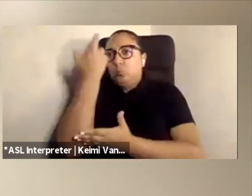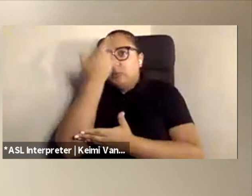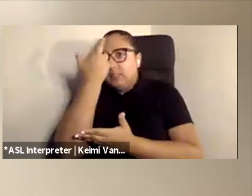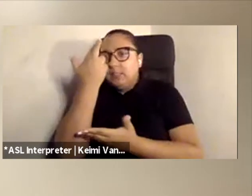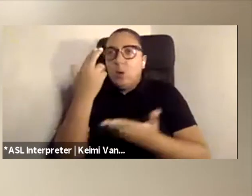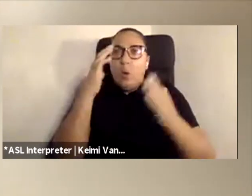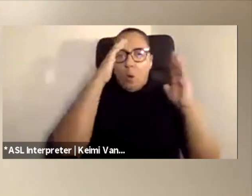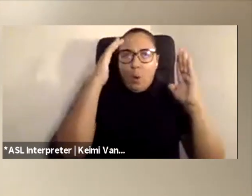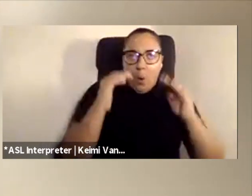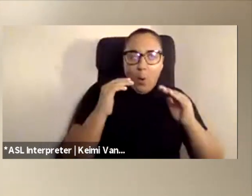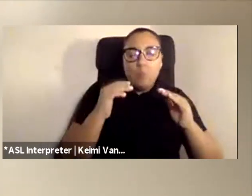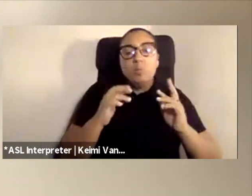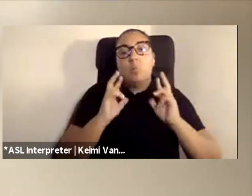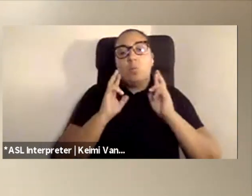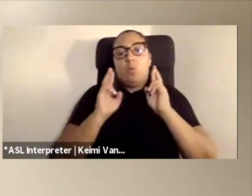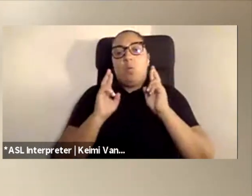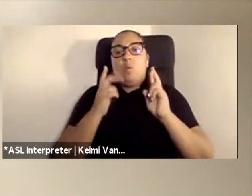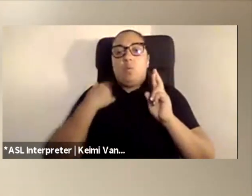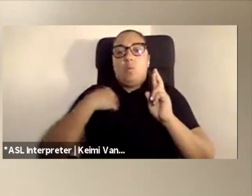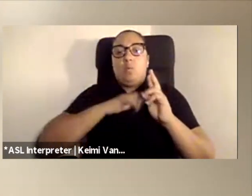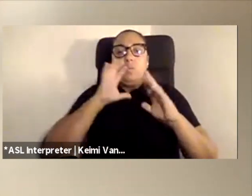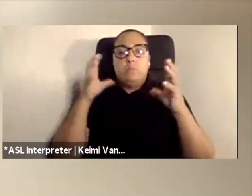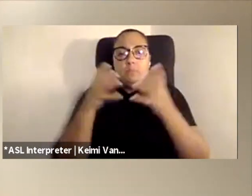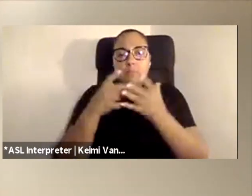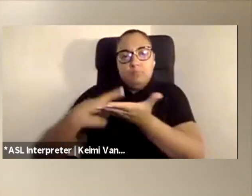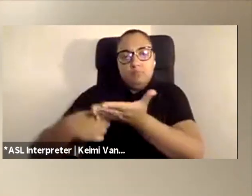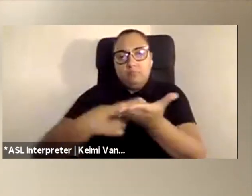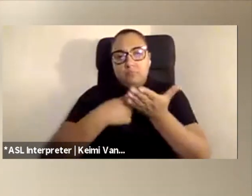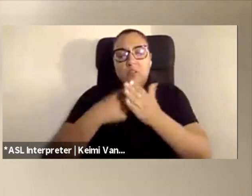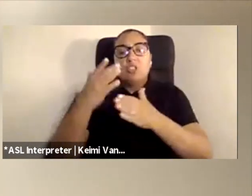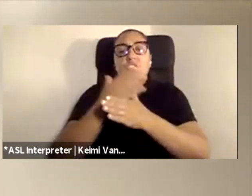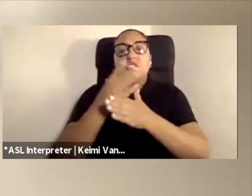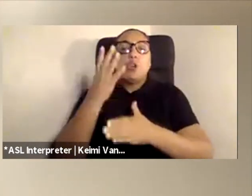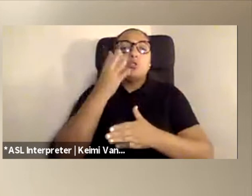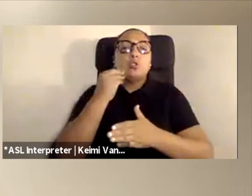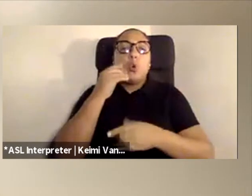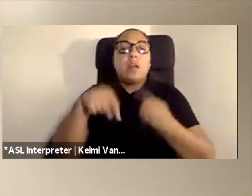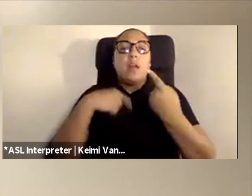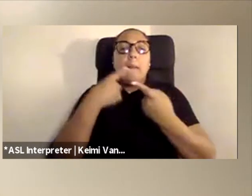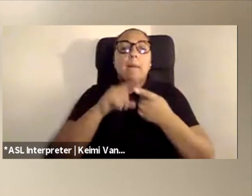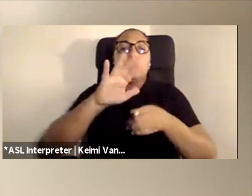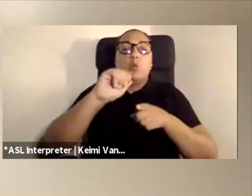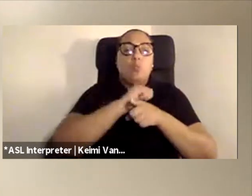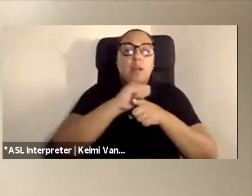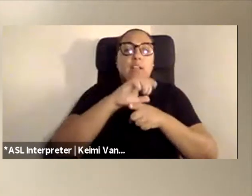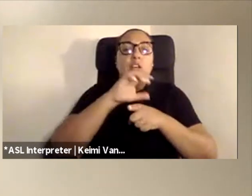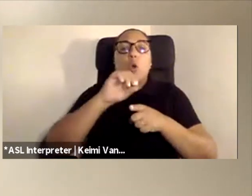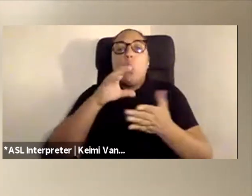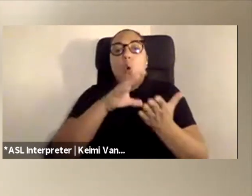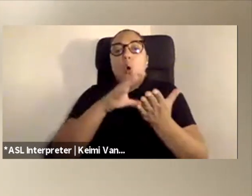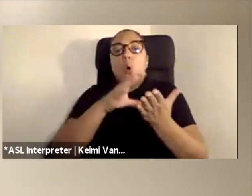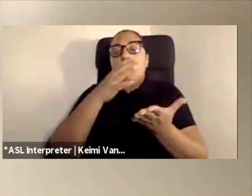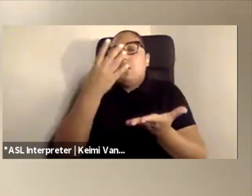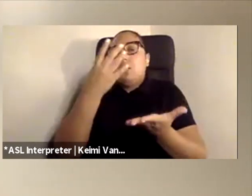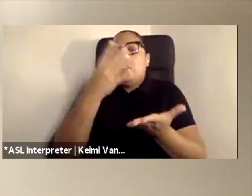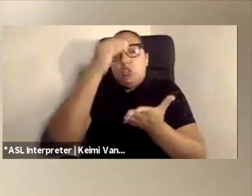us in a story share in a few minutes using the prompt, share a story about a practice or lesson you learned in the past 2 years, reflecting